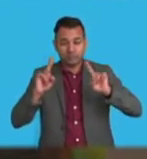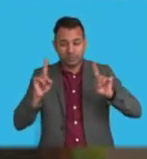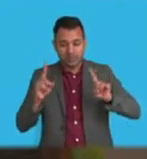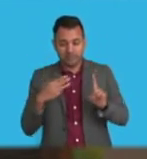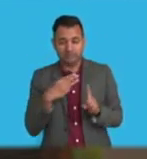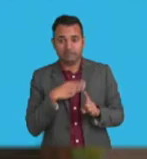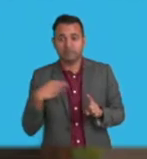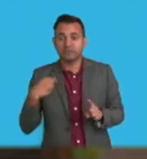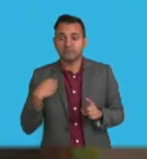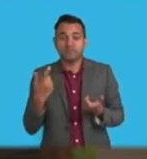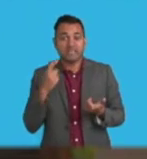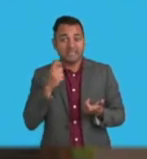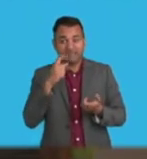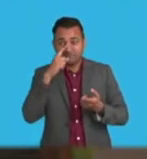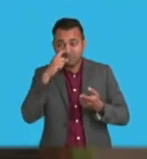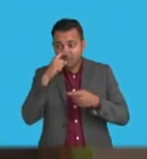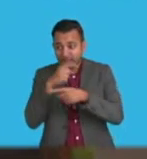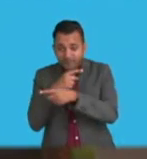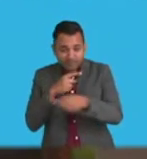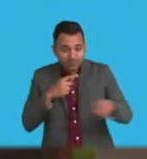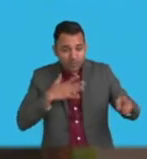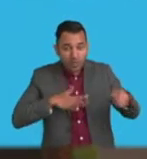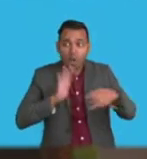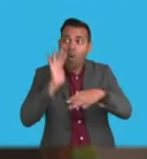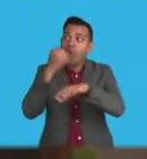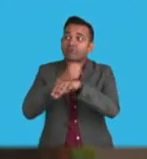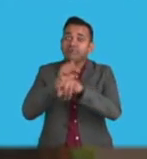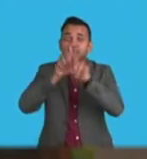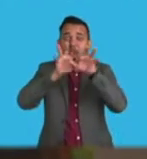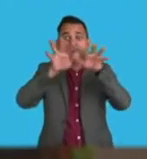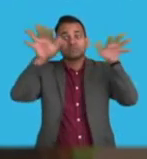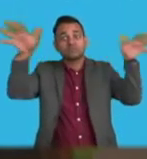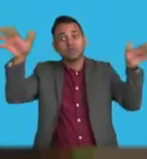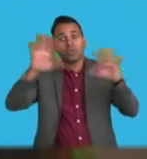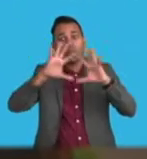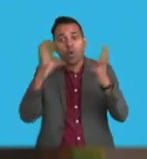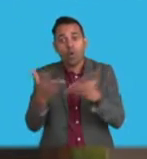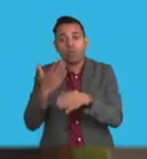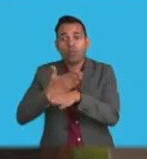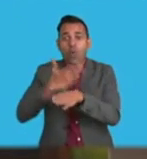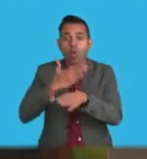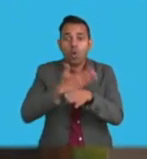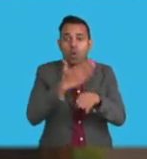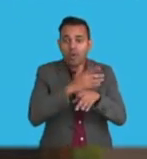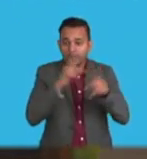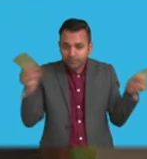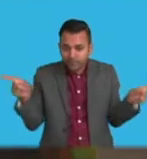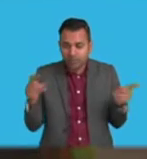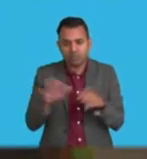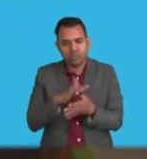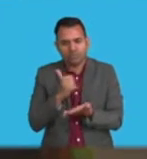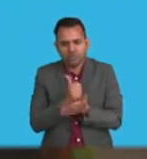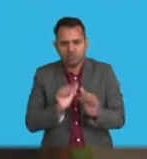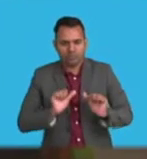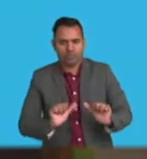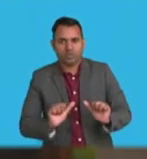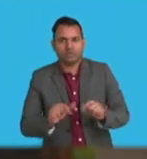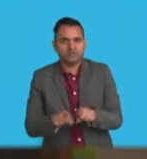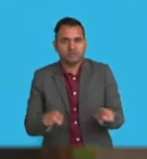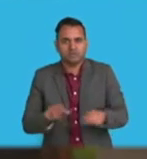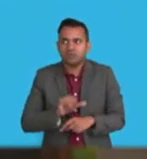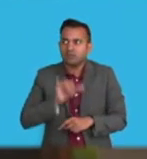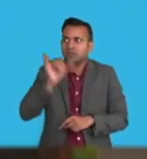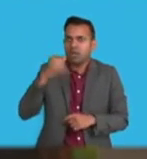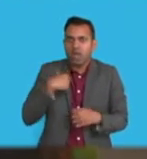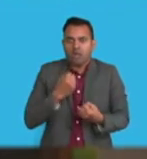people do go offshore for employment, that they are protected and that they are not exploited, and that everything that they do